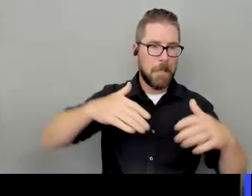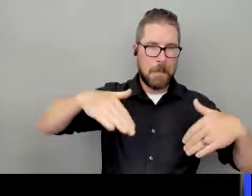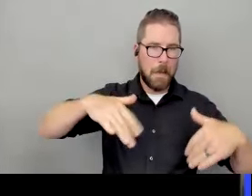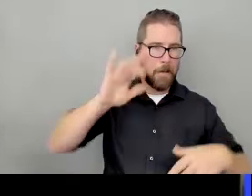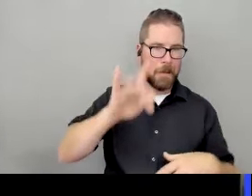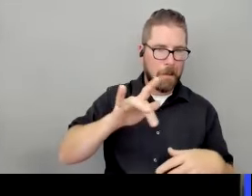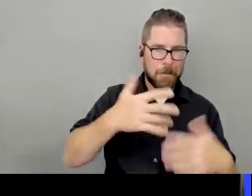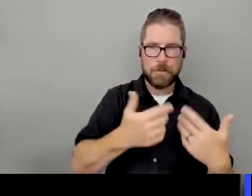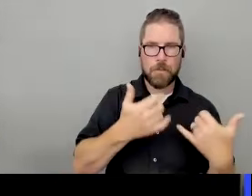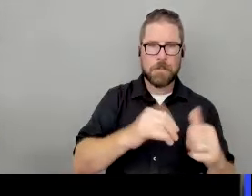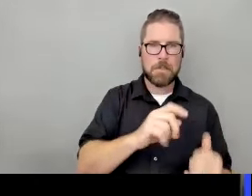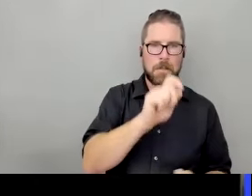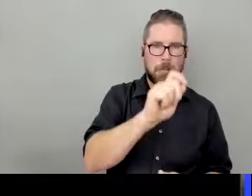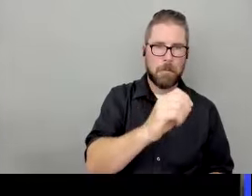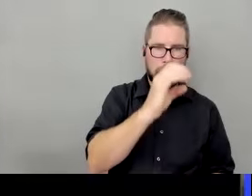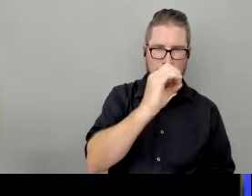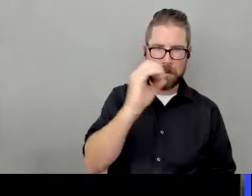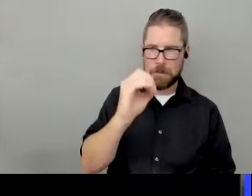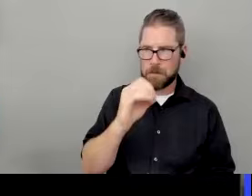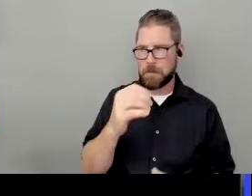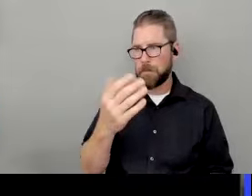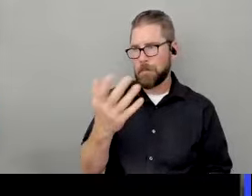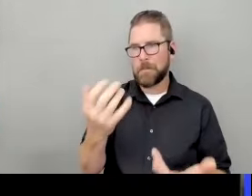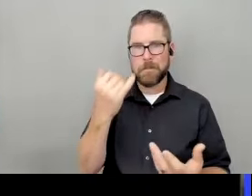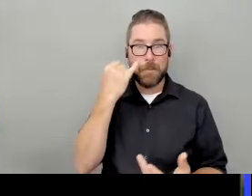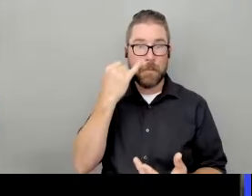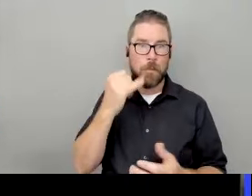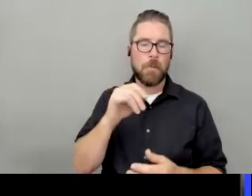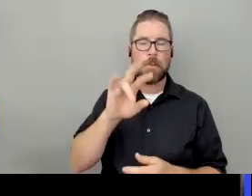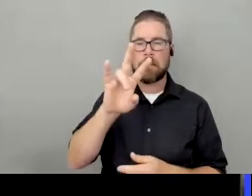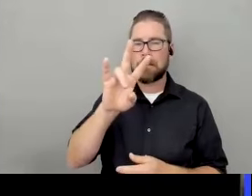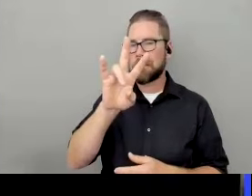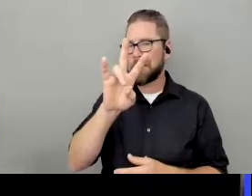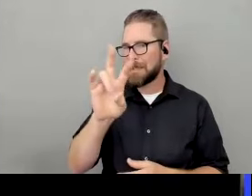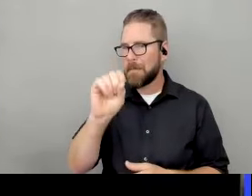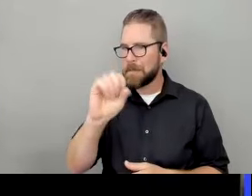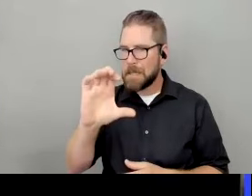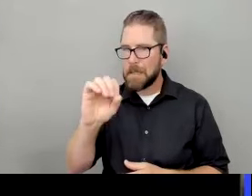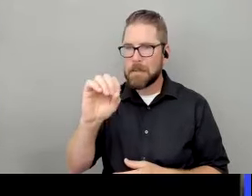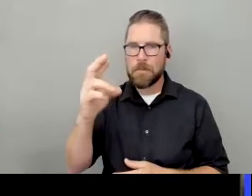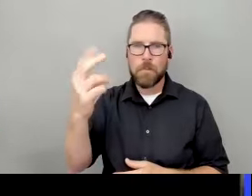7 seconds or whatever time you choose, it tells you, add an interaction at that time.